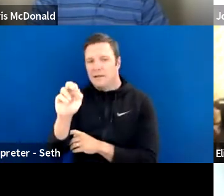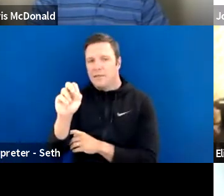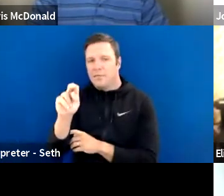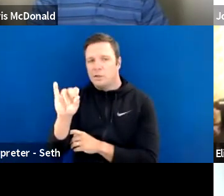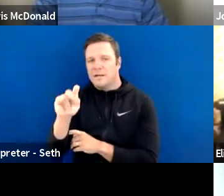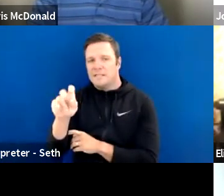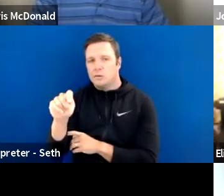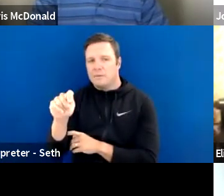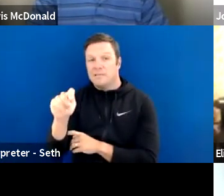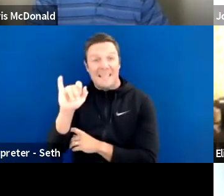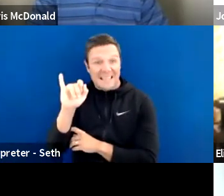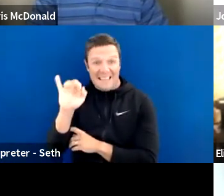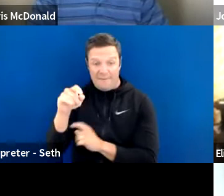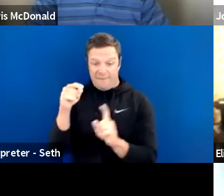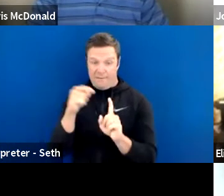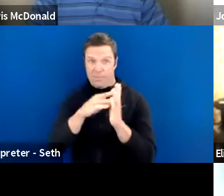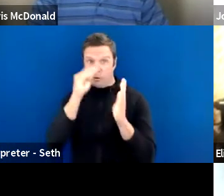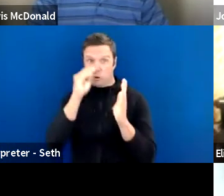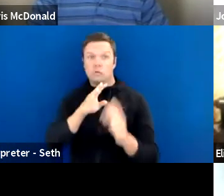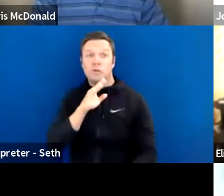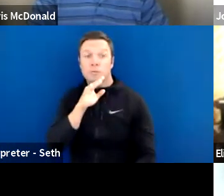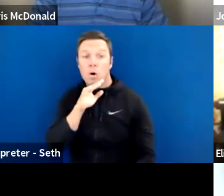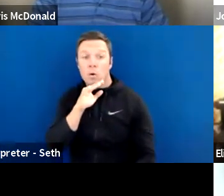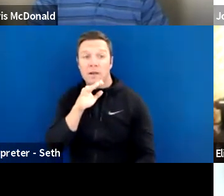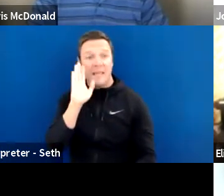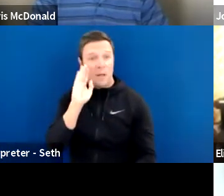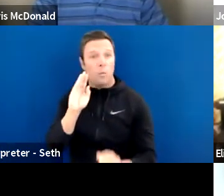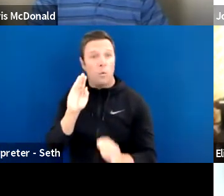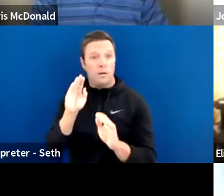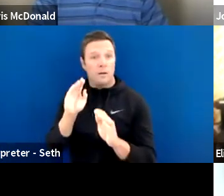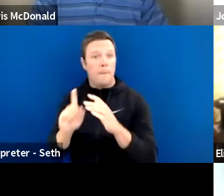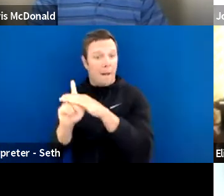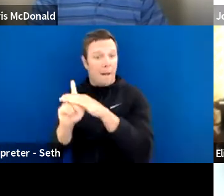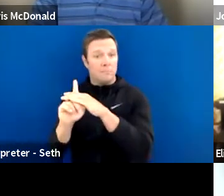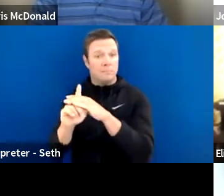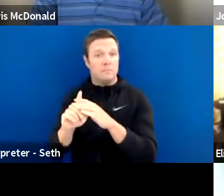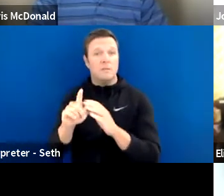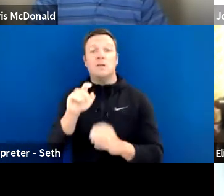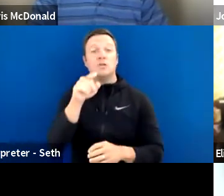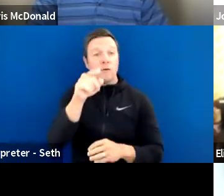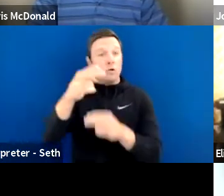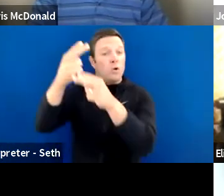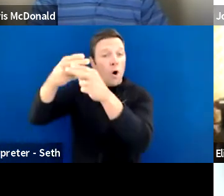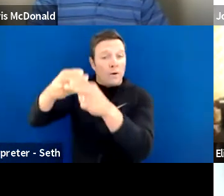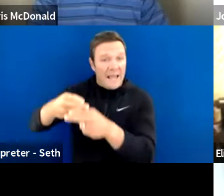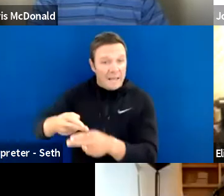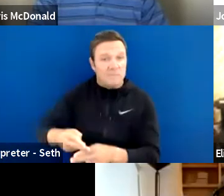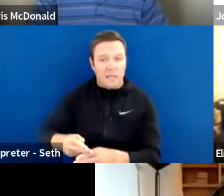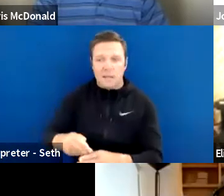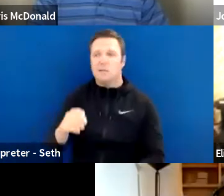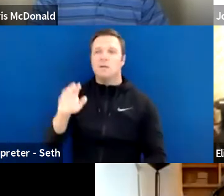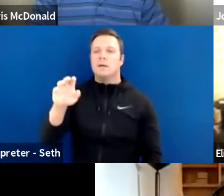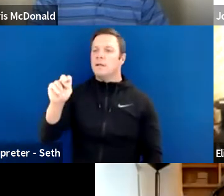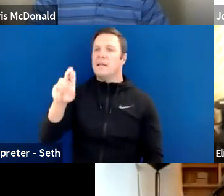So if you kind of took roll and said, Nancy Mitchell here,